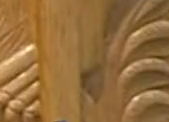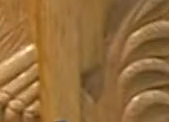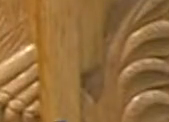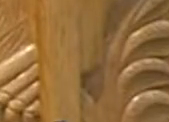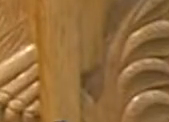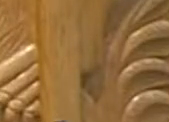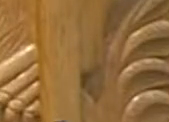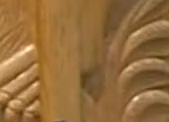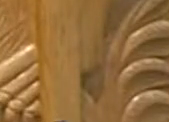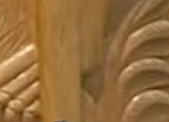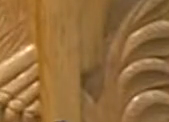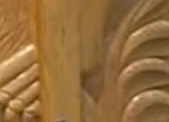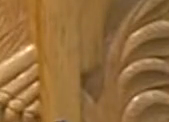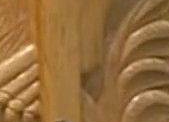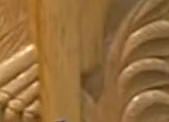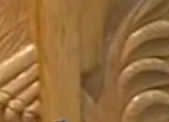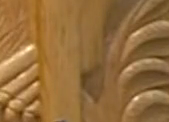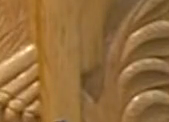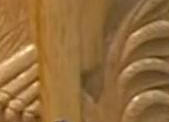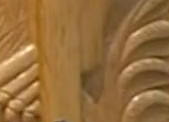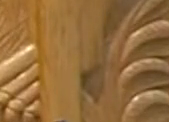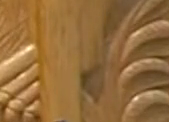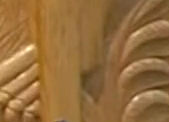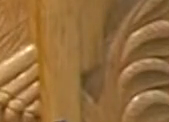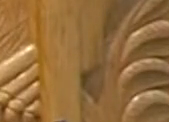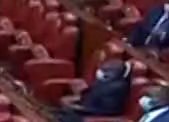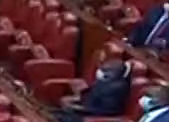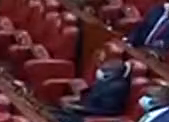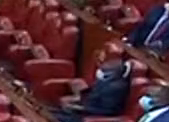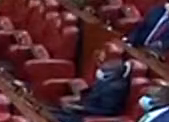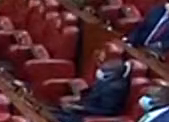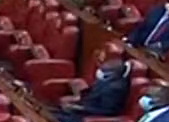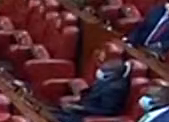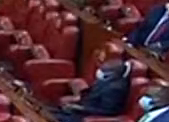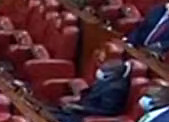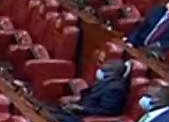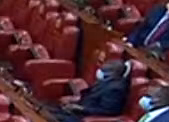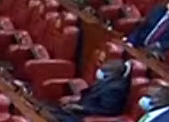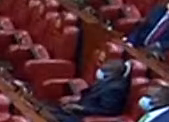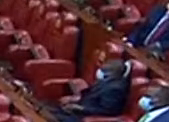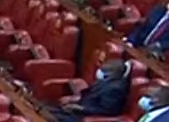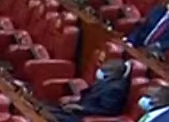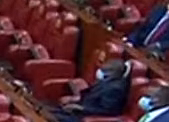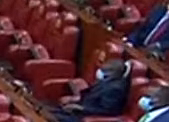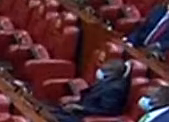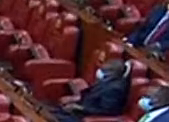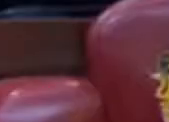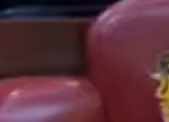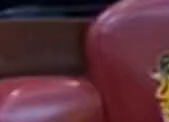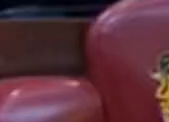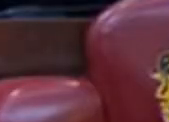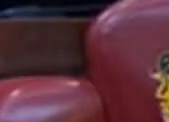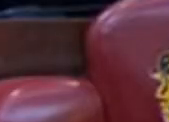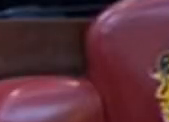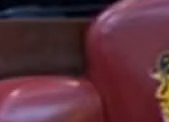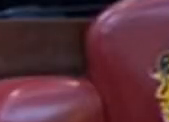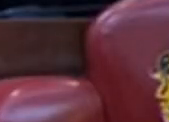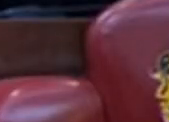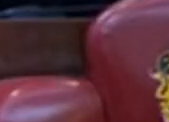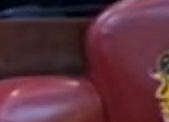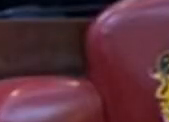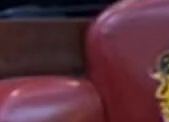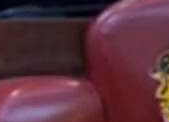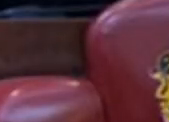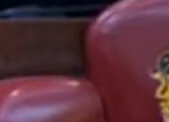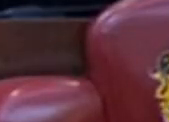Yes, thank you, Mr. Speaker. I have a petition for variation of boundaries of Ngong Road Forest